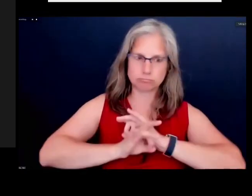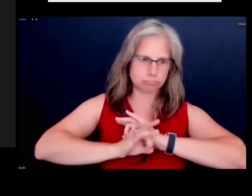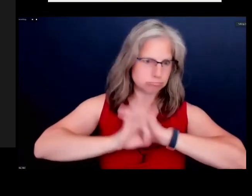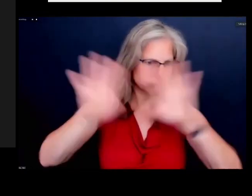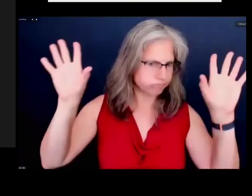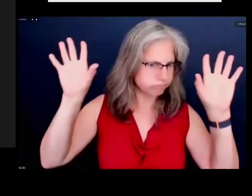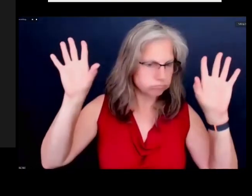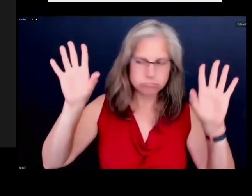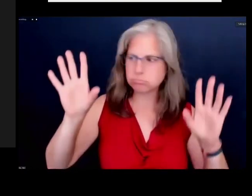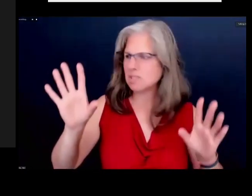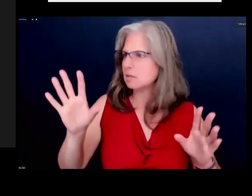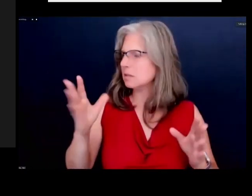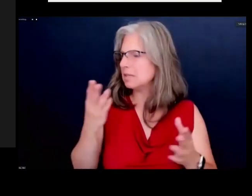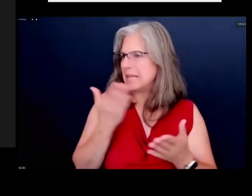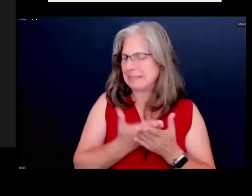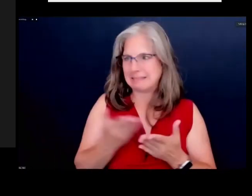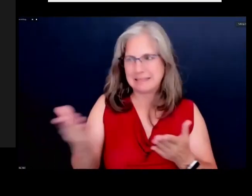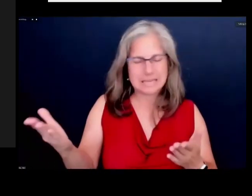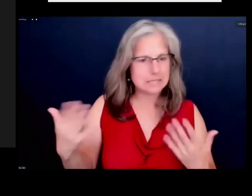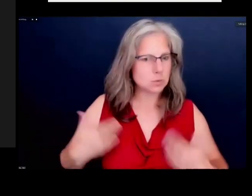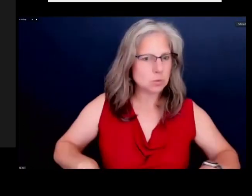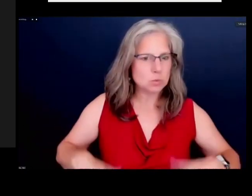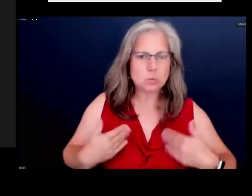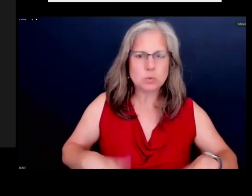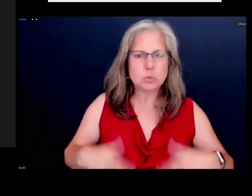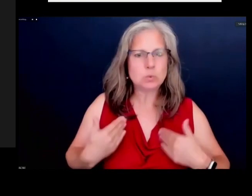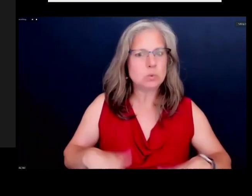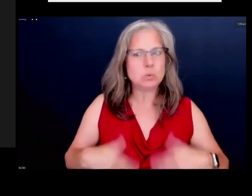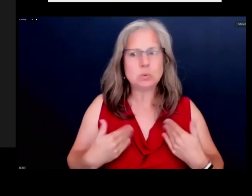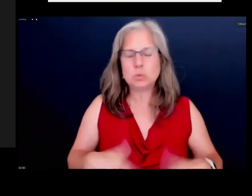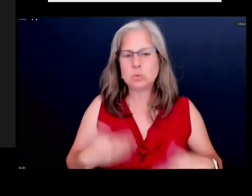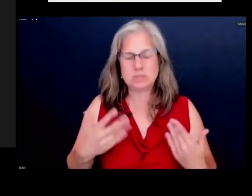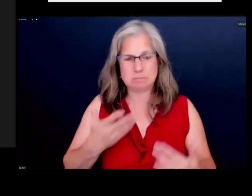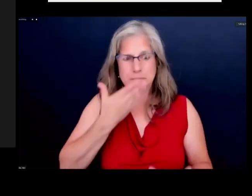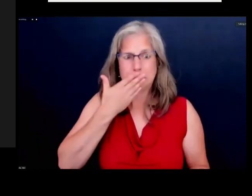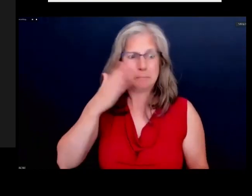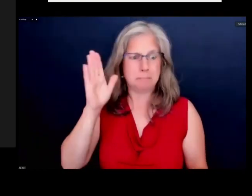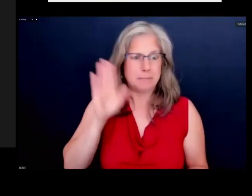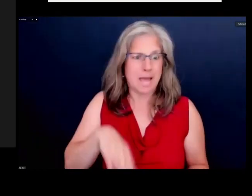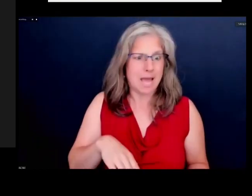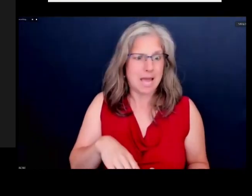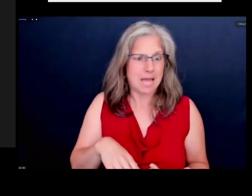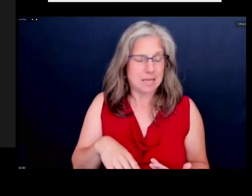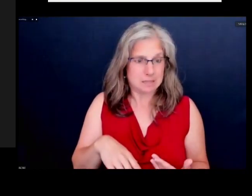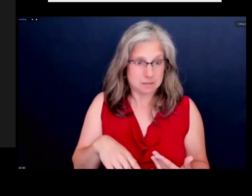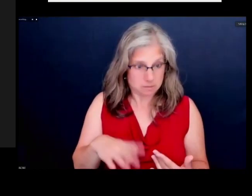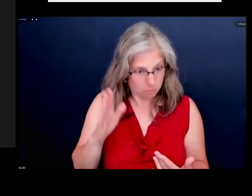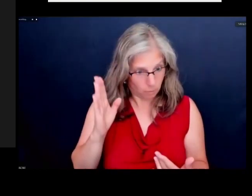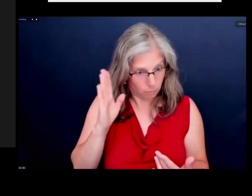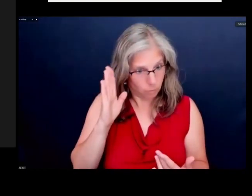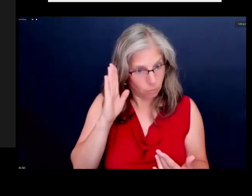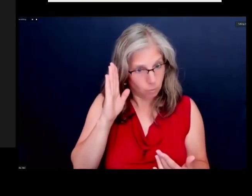to an unpredictable level or things get extreme in a way that it gets pretty bad,